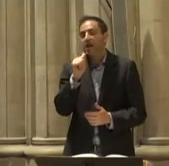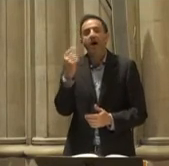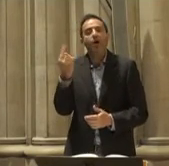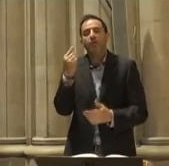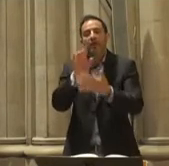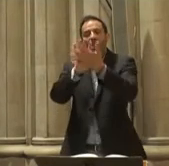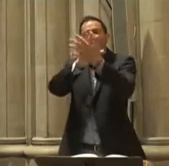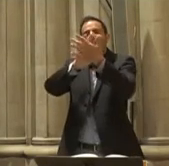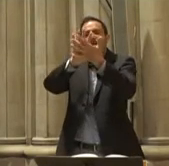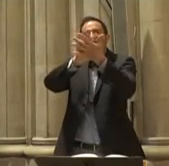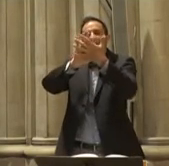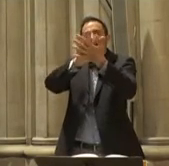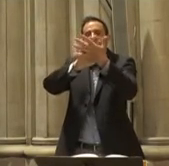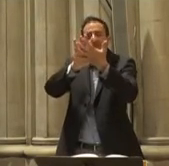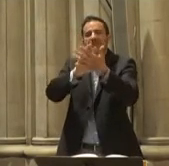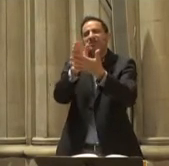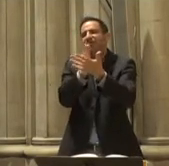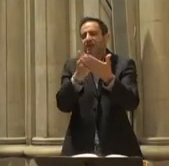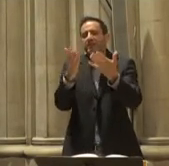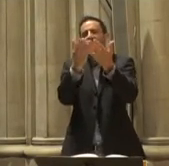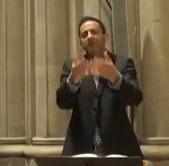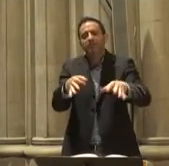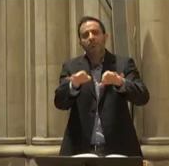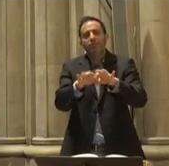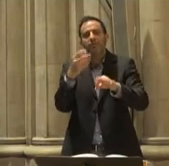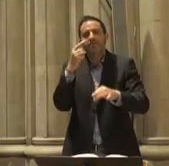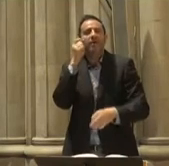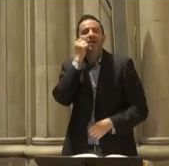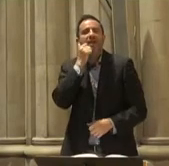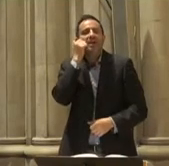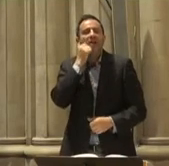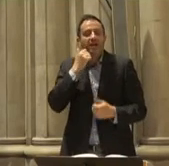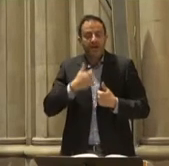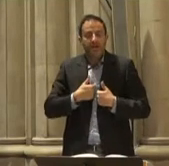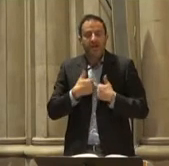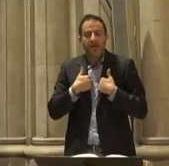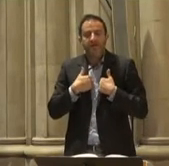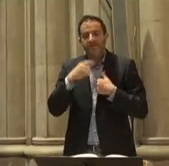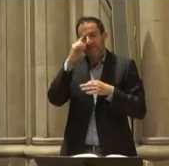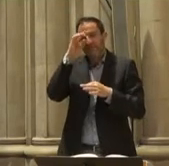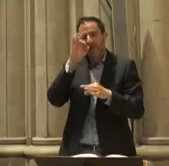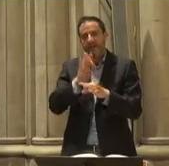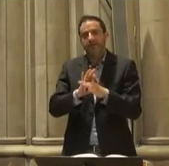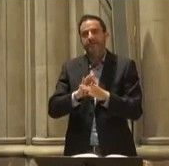but as something vital for our daily life of faith.